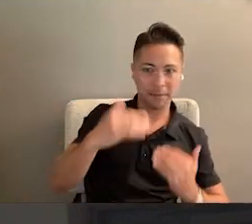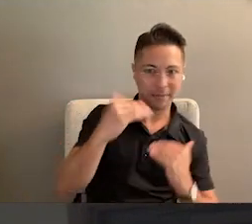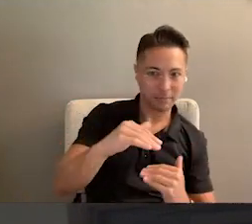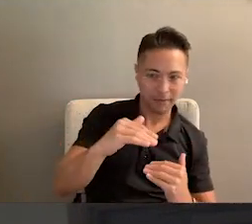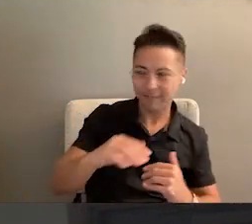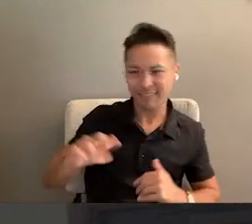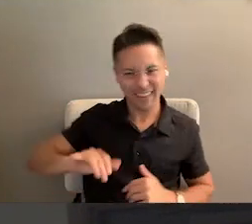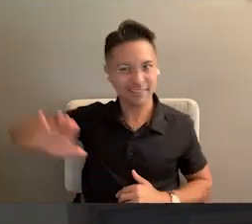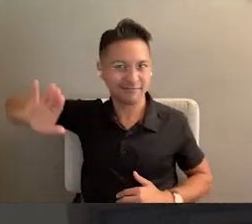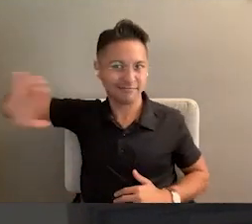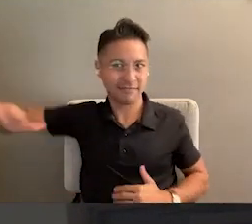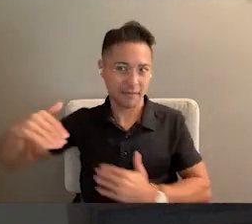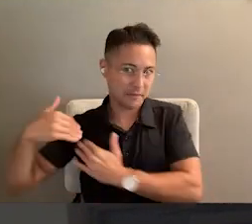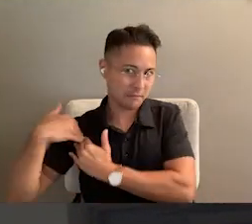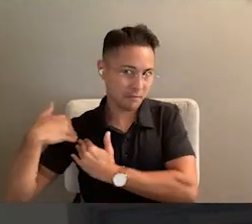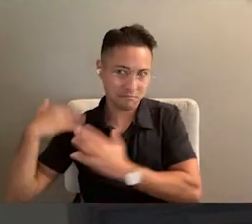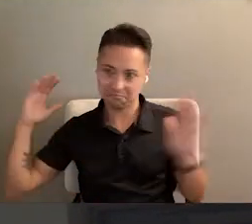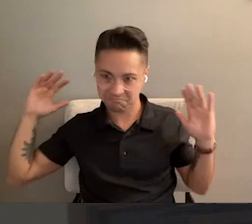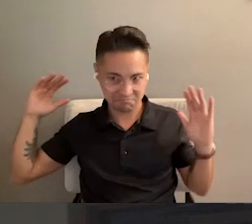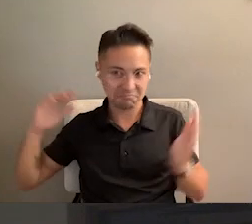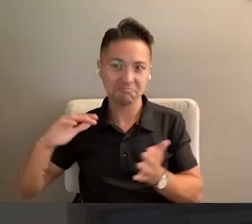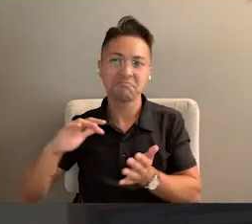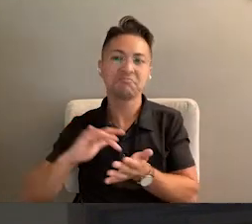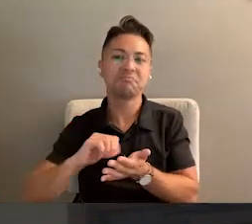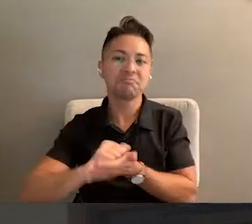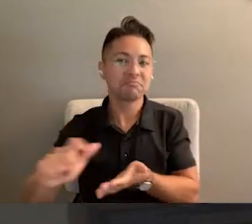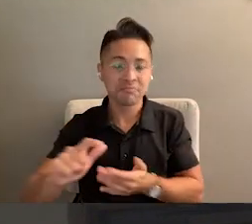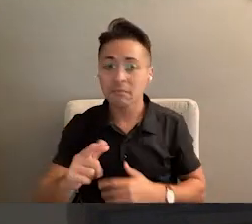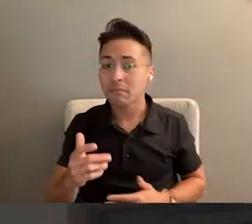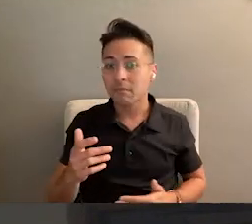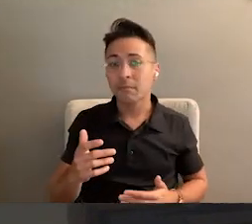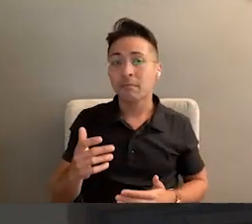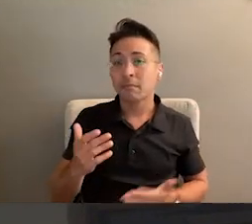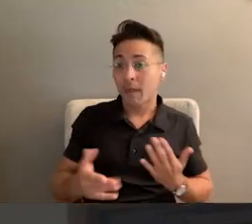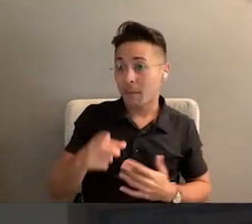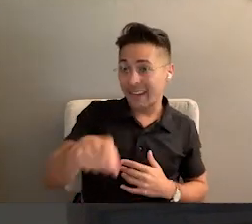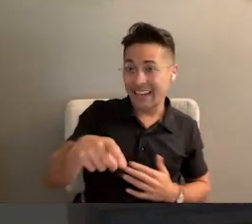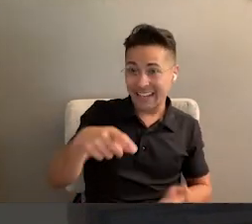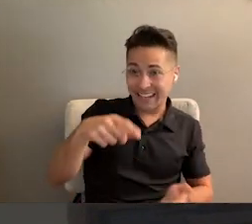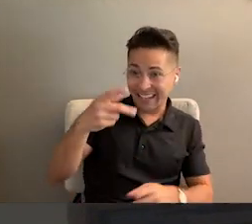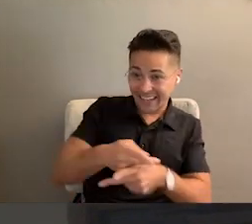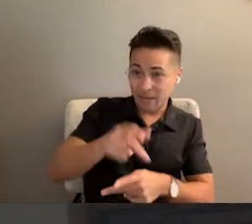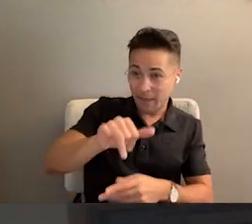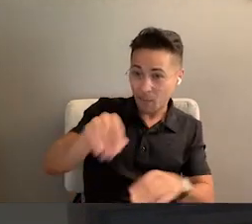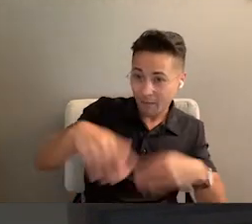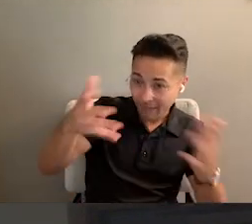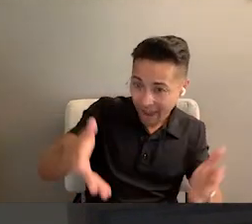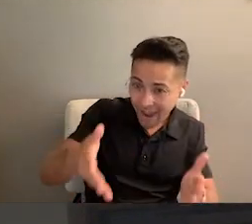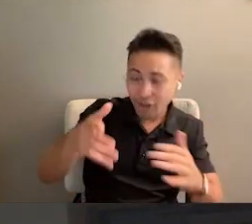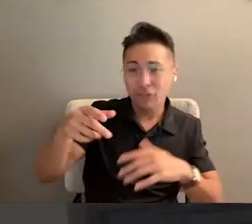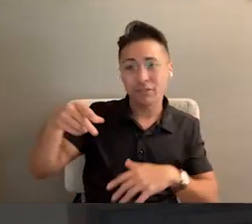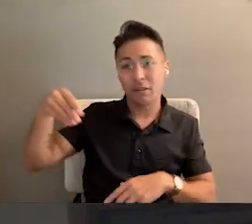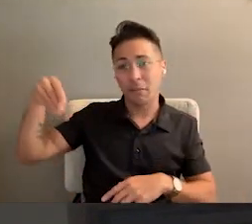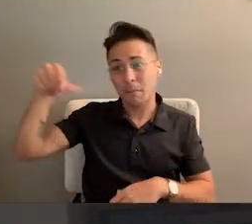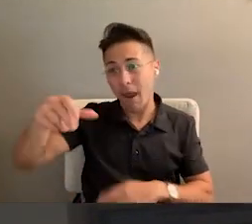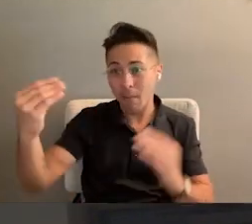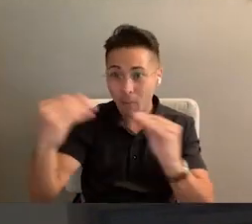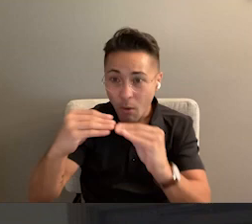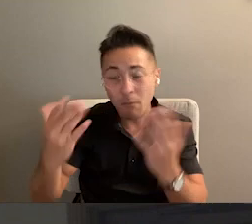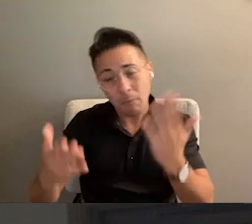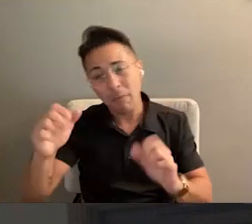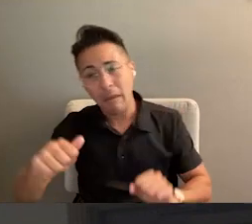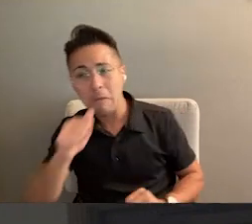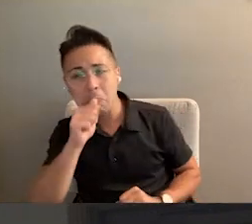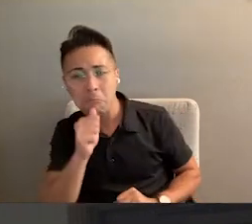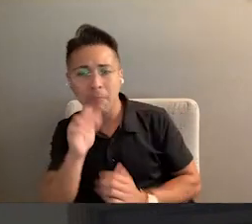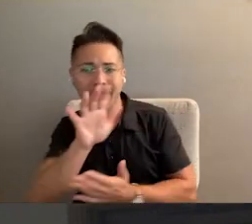day, then we can only pay them this much, right? So that's all their responsibility. Or maybe what you really need is to retain that provider